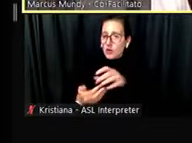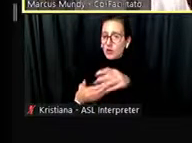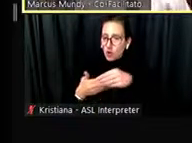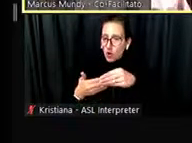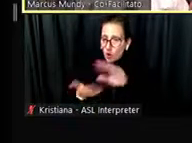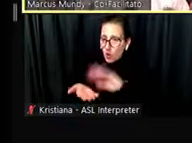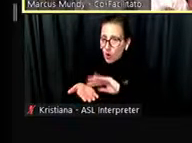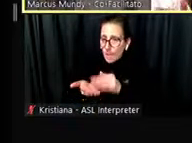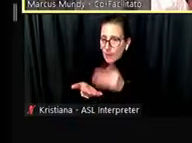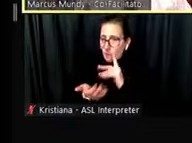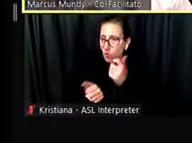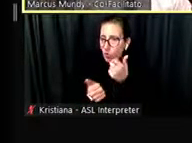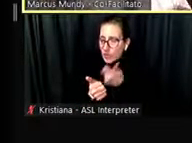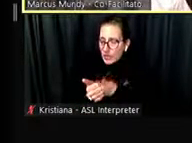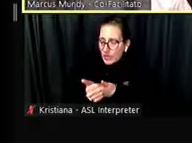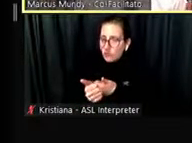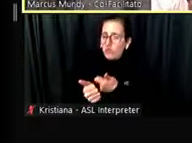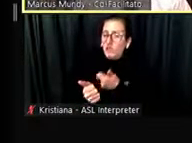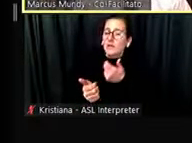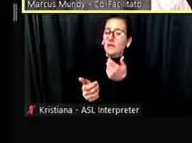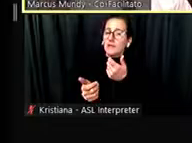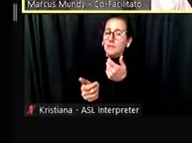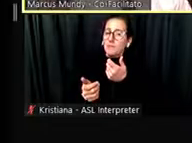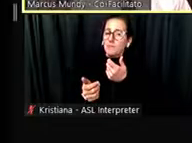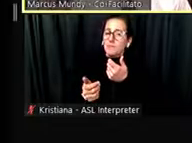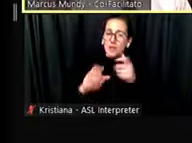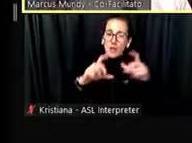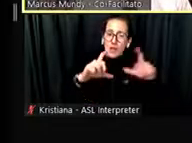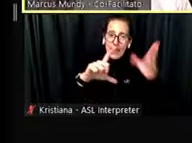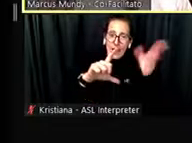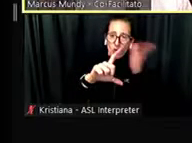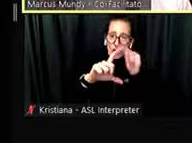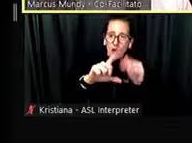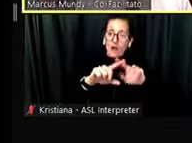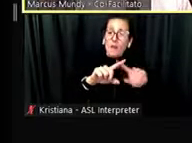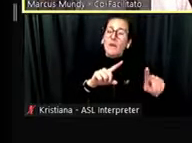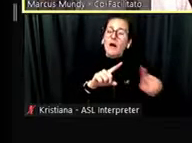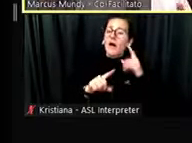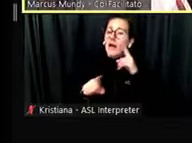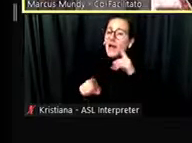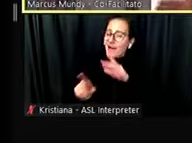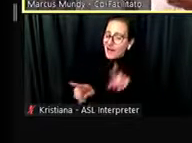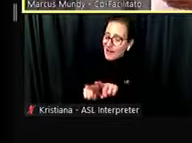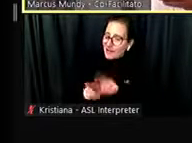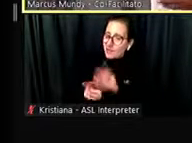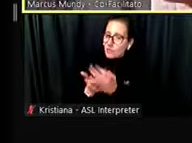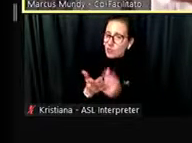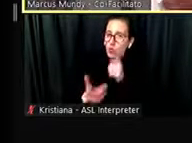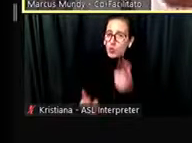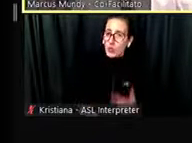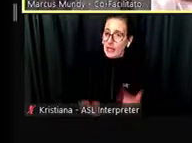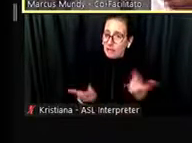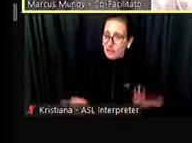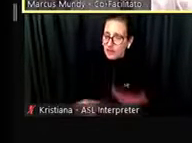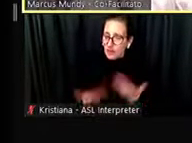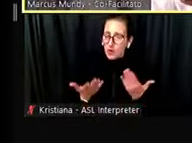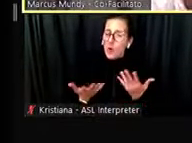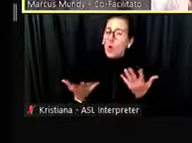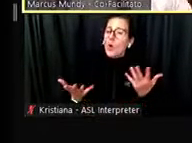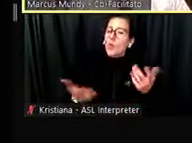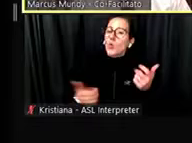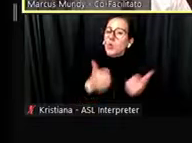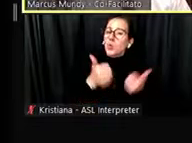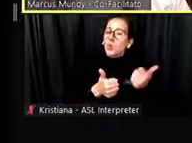resident, what more do you want your commissioners to do? Because as I mentioned at the very, very,